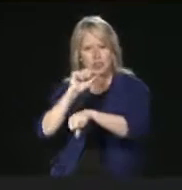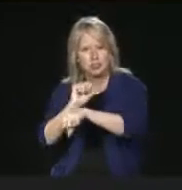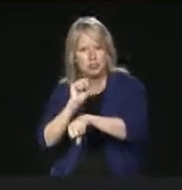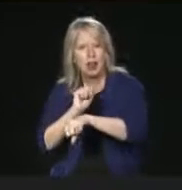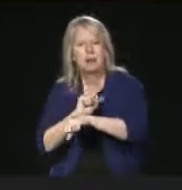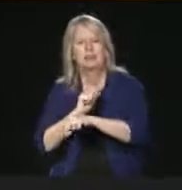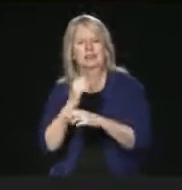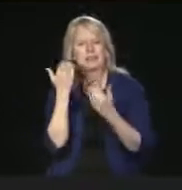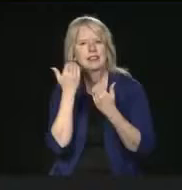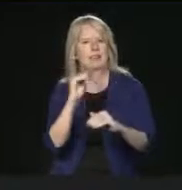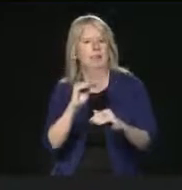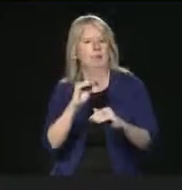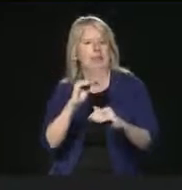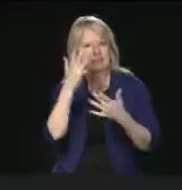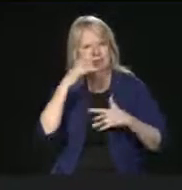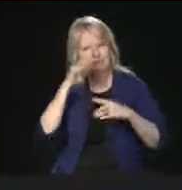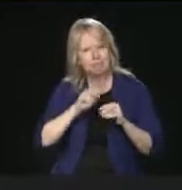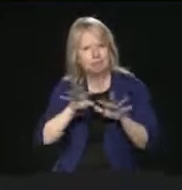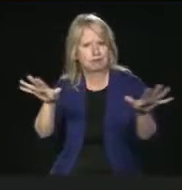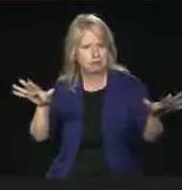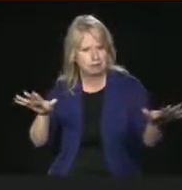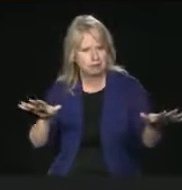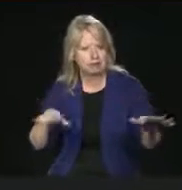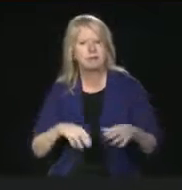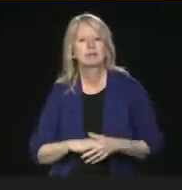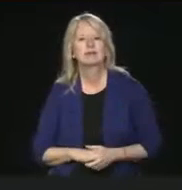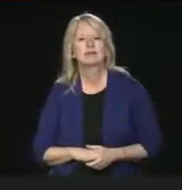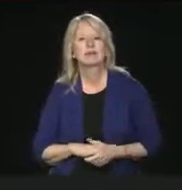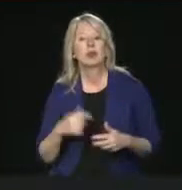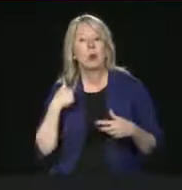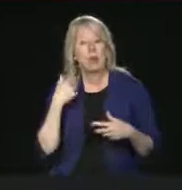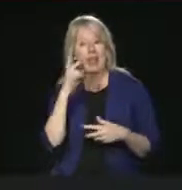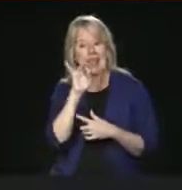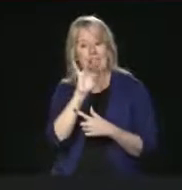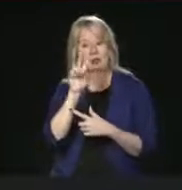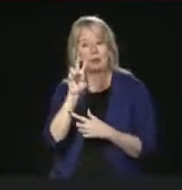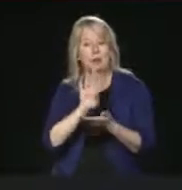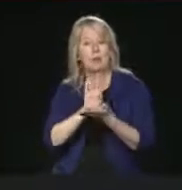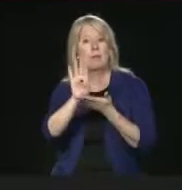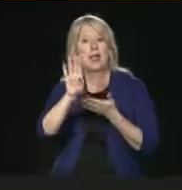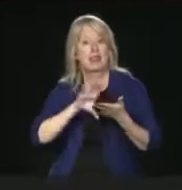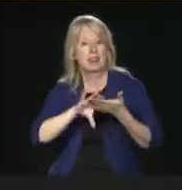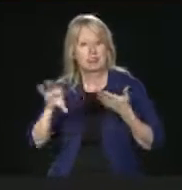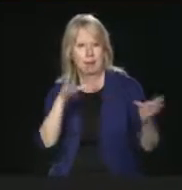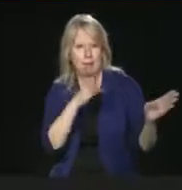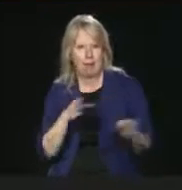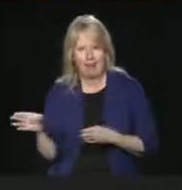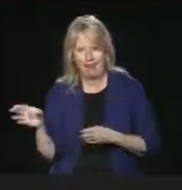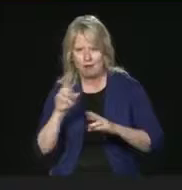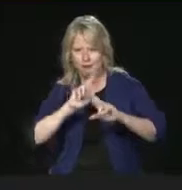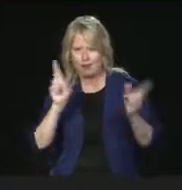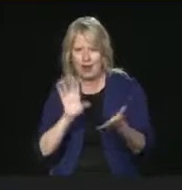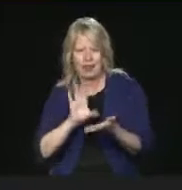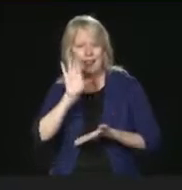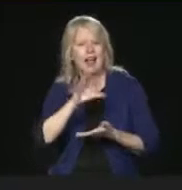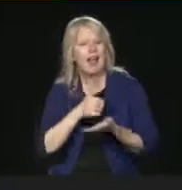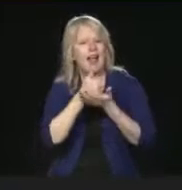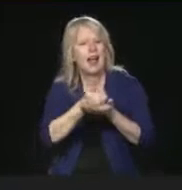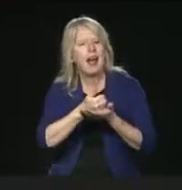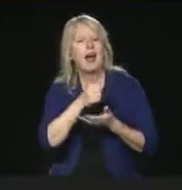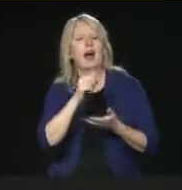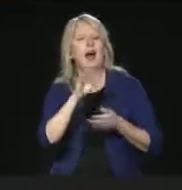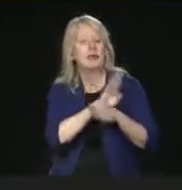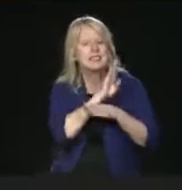virus. We unveiled an $82 billion plan to help people and businesses who've fallen on hard